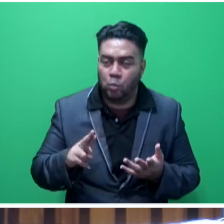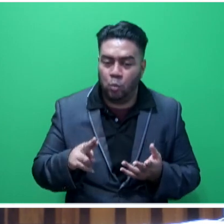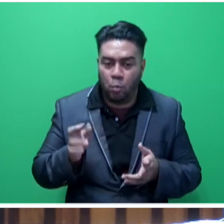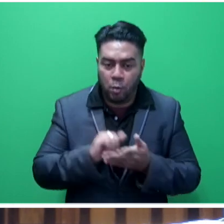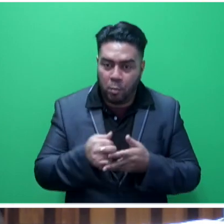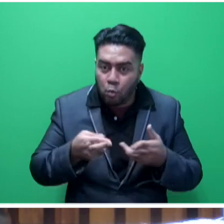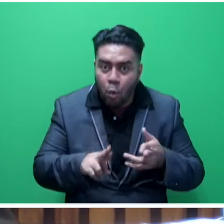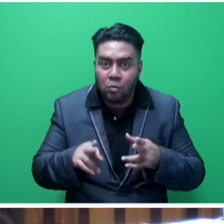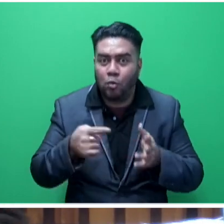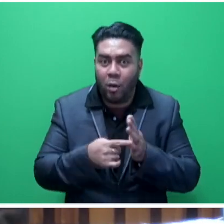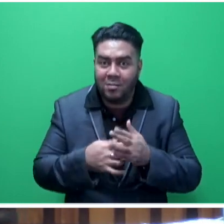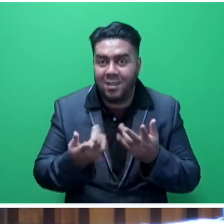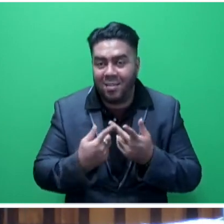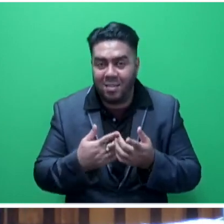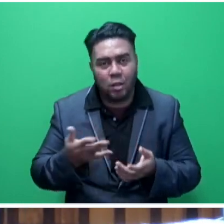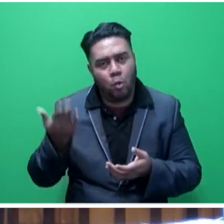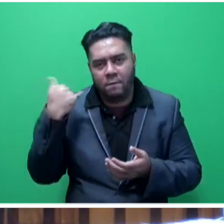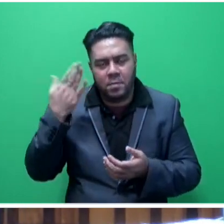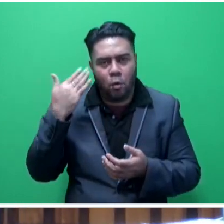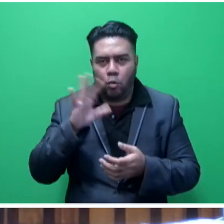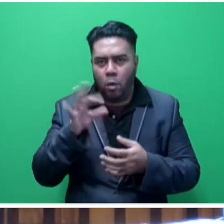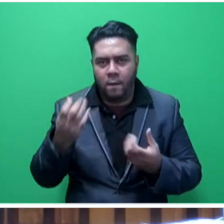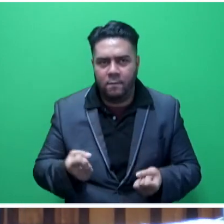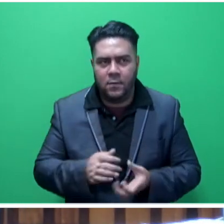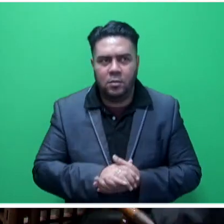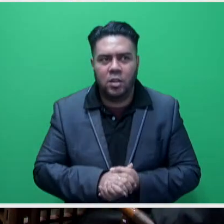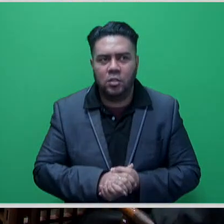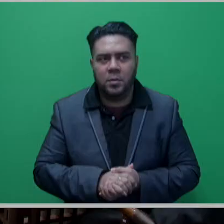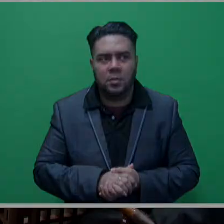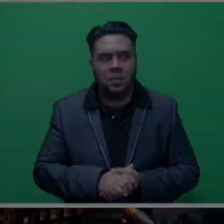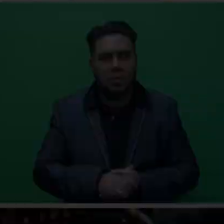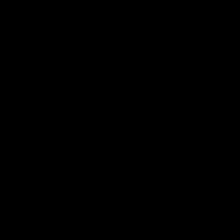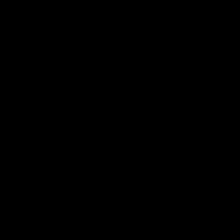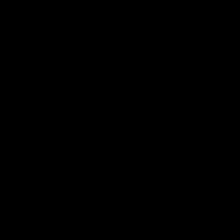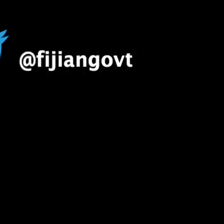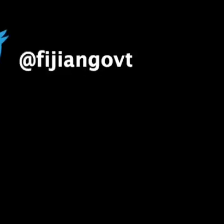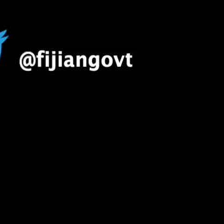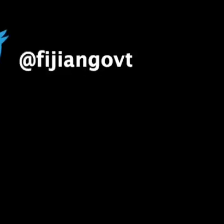previously. Thank you, sir. Thank you. We will move on.